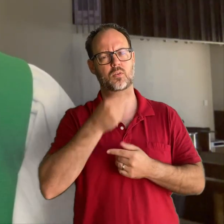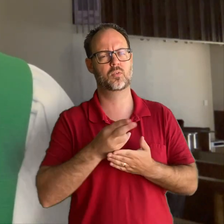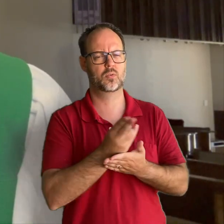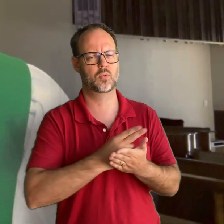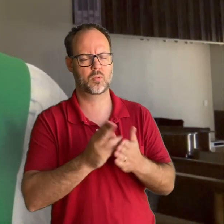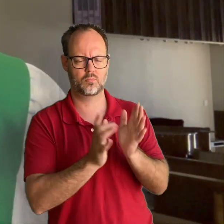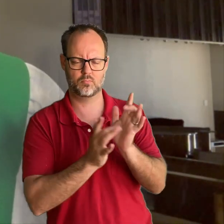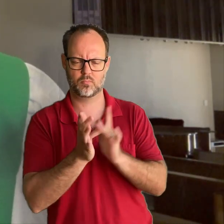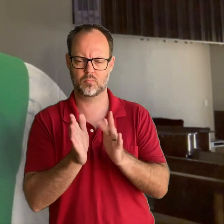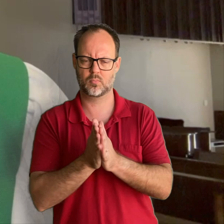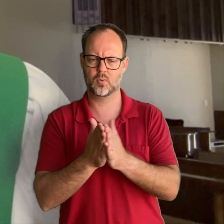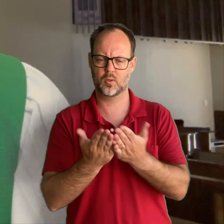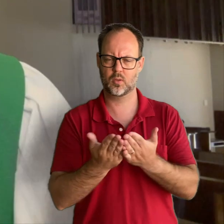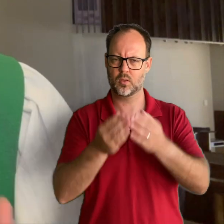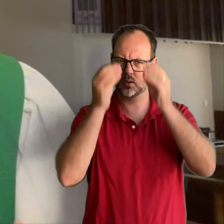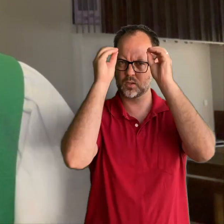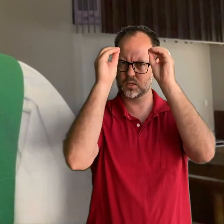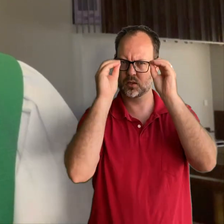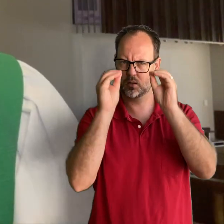Scripture.